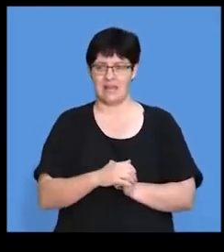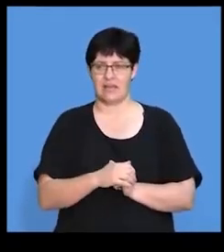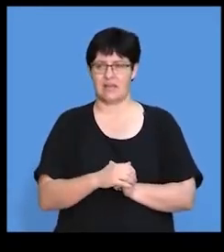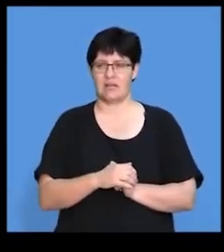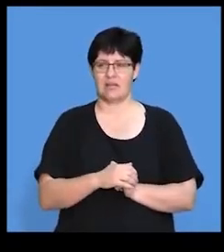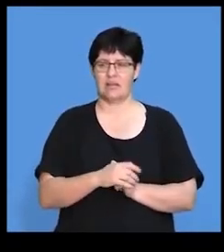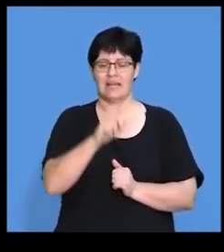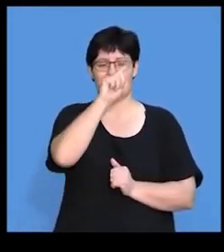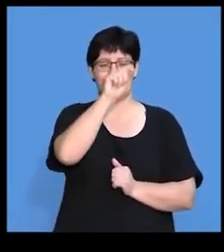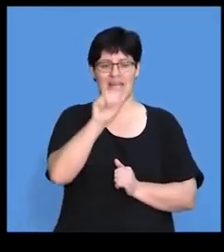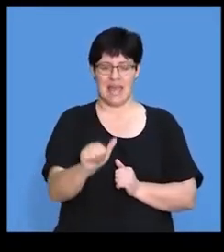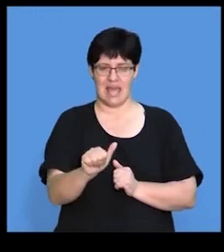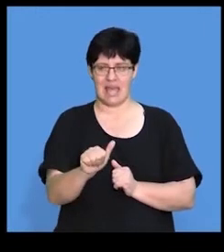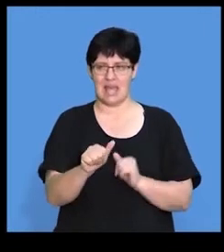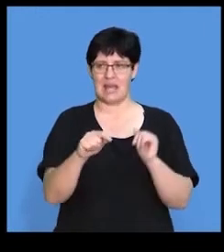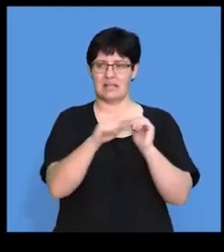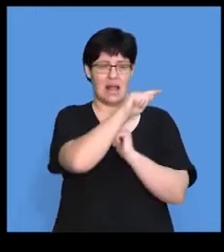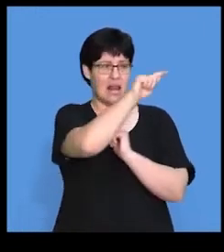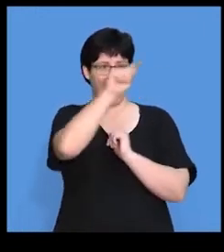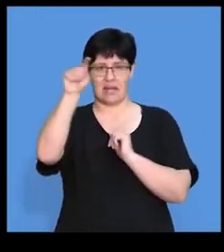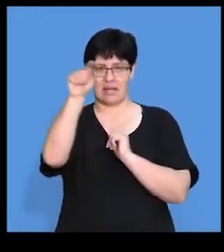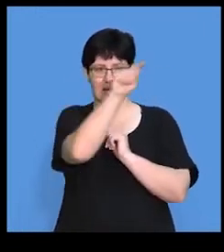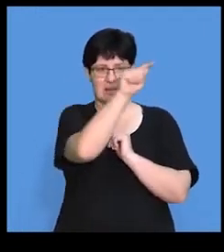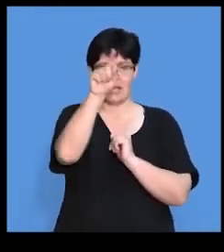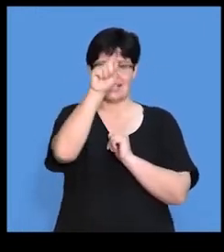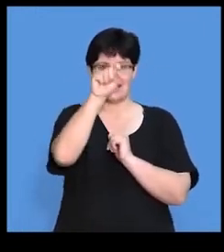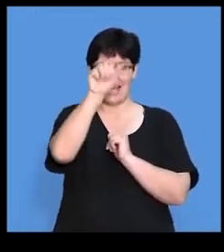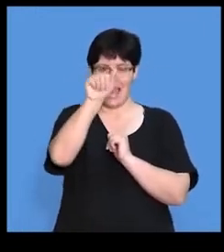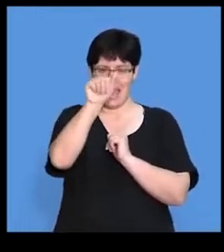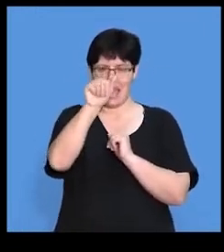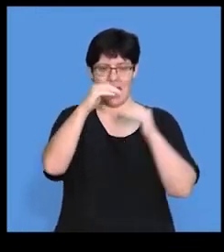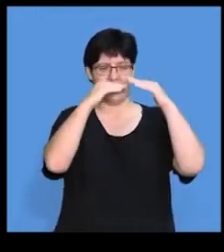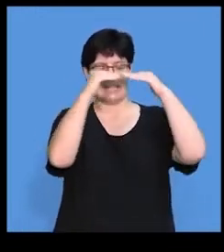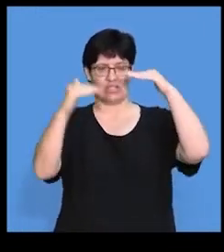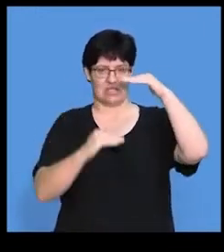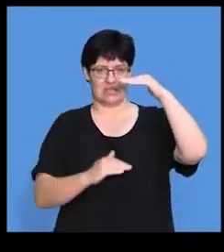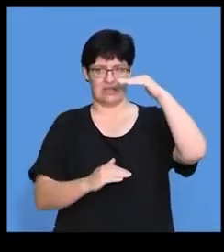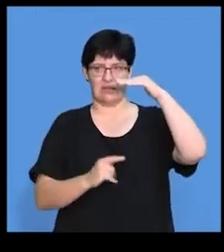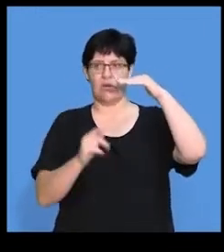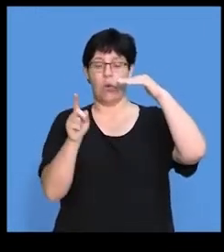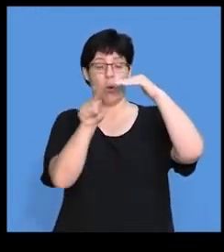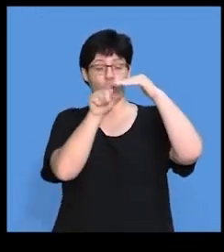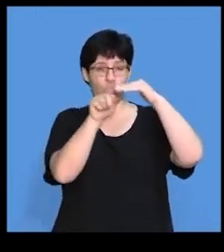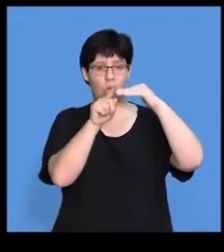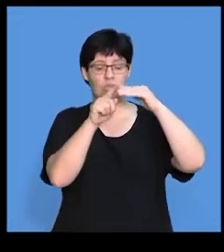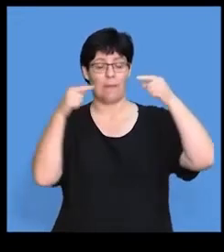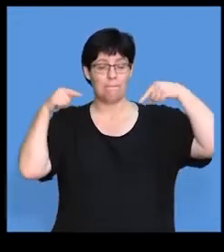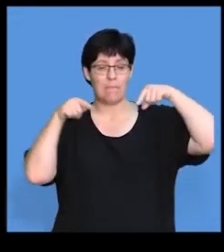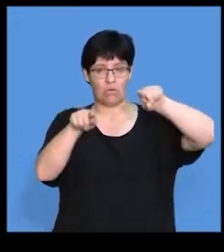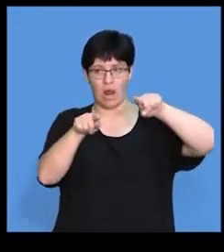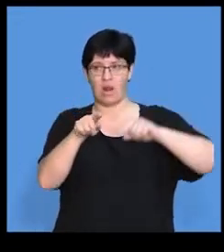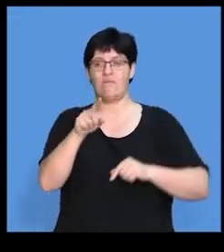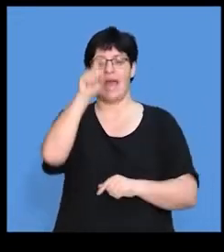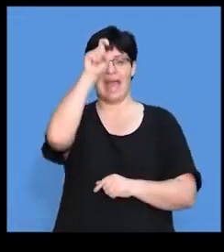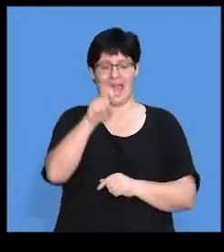Okay, so TA is this line over here. Now, we were told that TA is a tangent, and we were also told that it is parallel to the